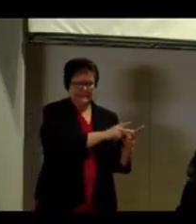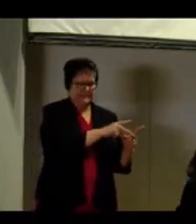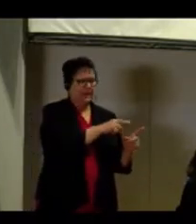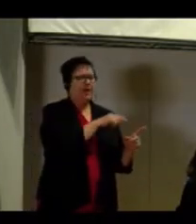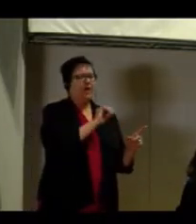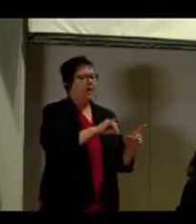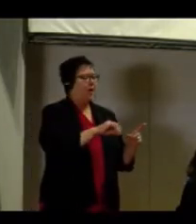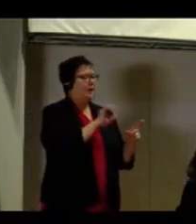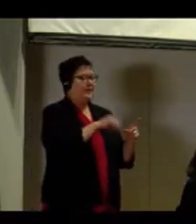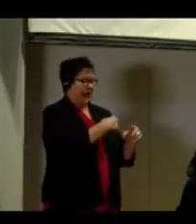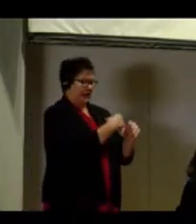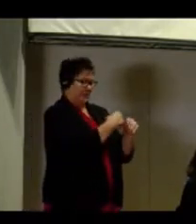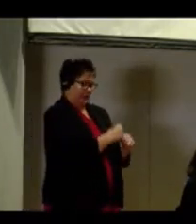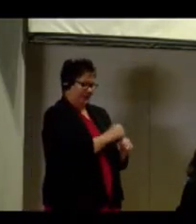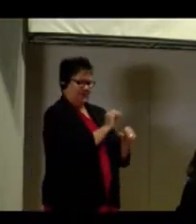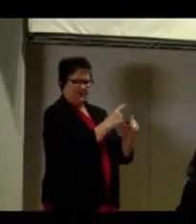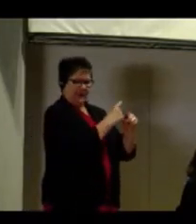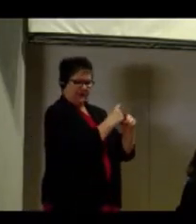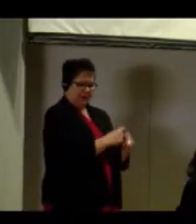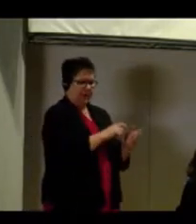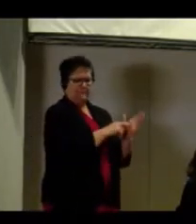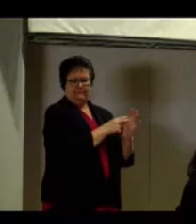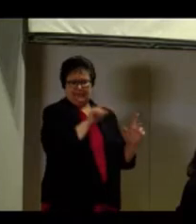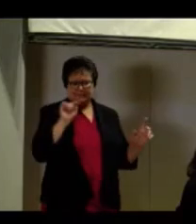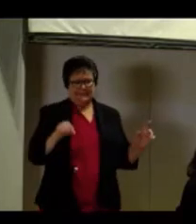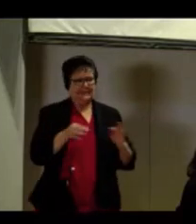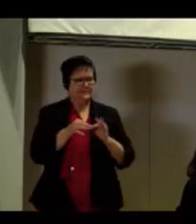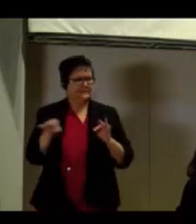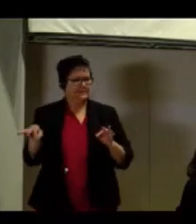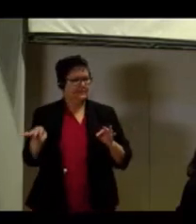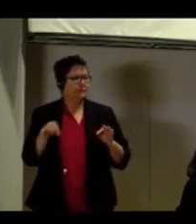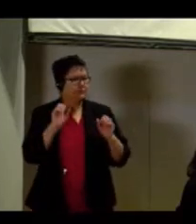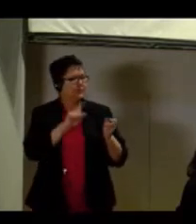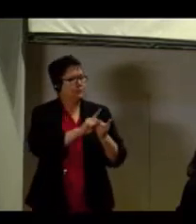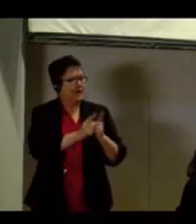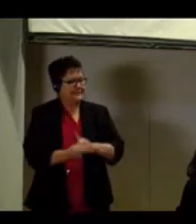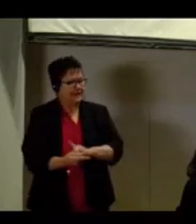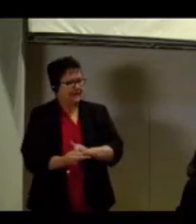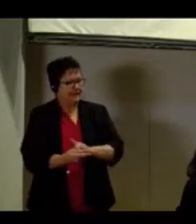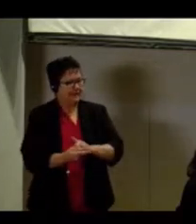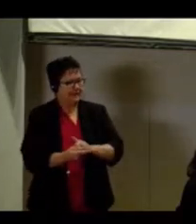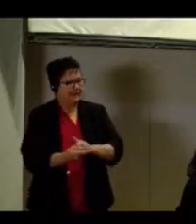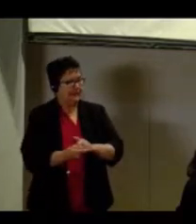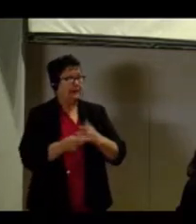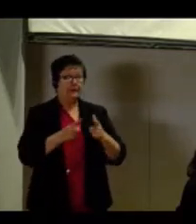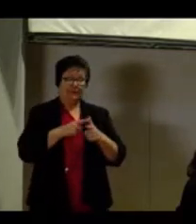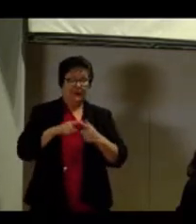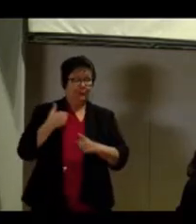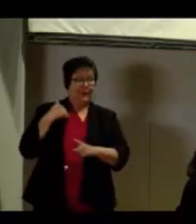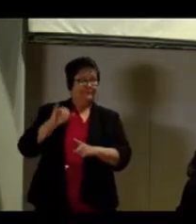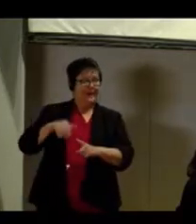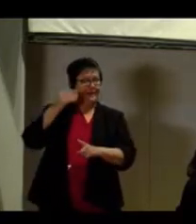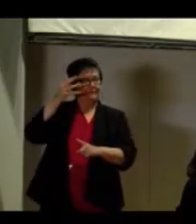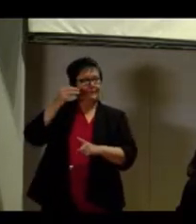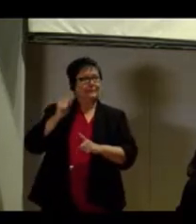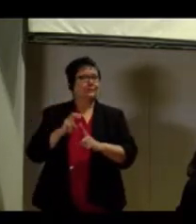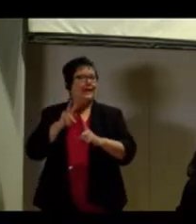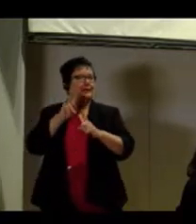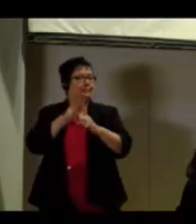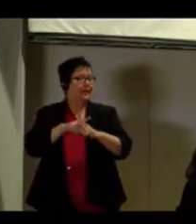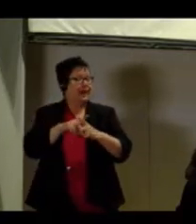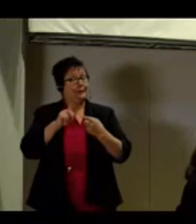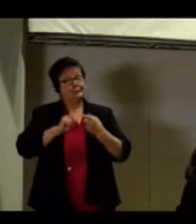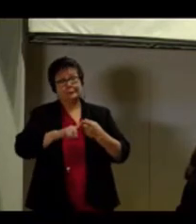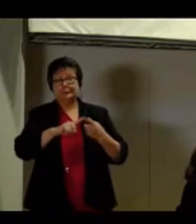cryptic data on the labels. So I think the flip side of that is you have that information then to be able to apply to climate